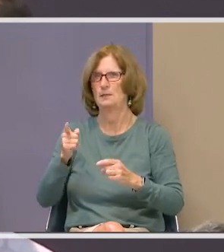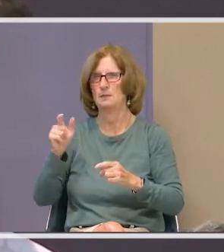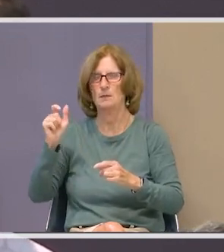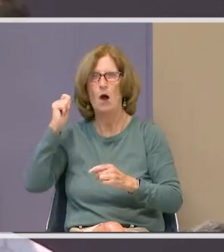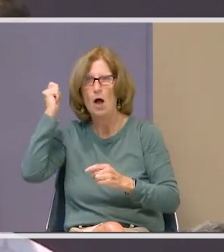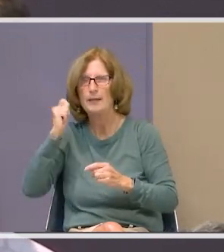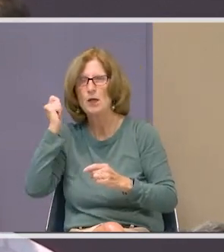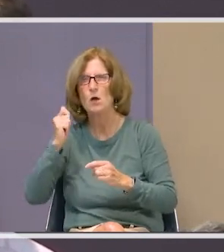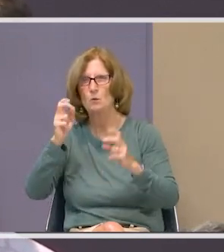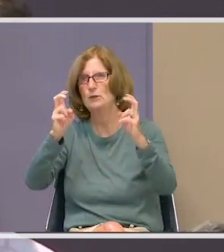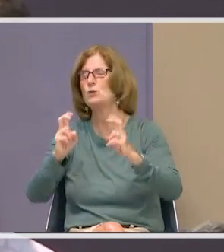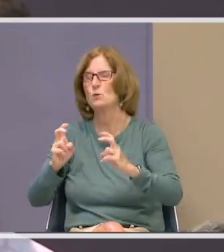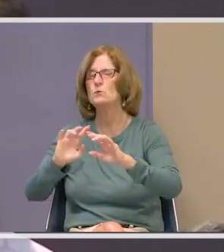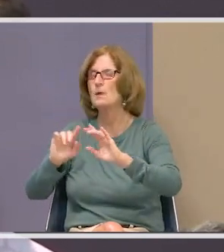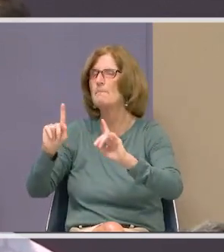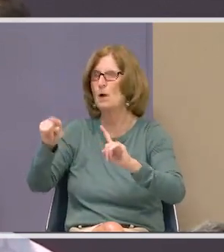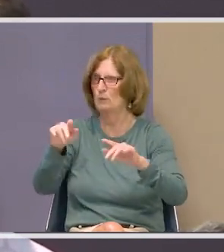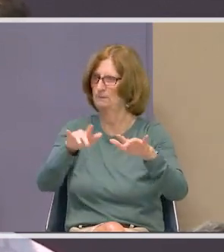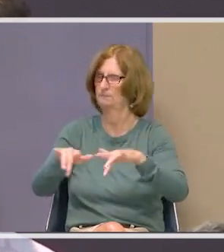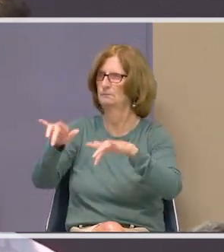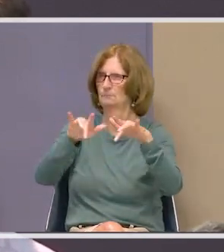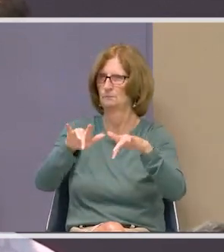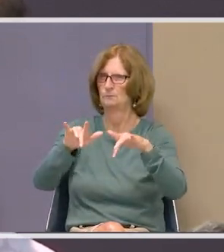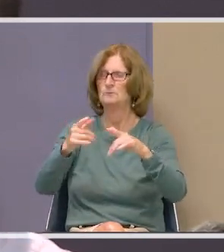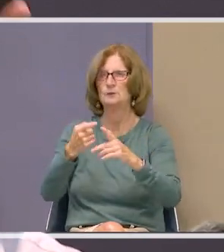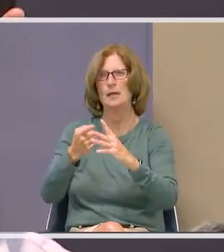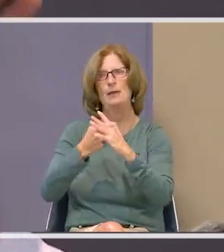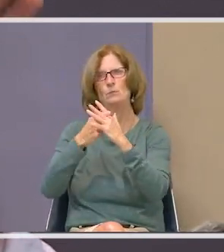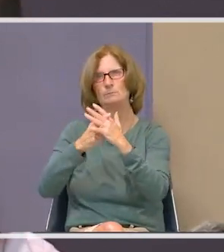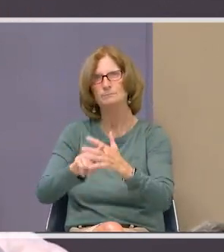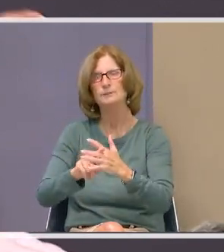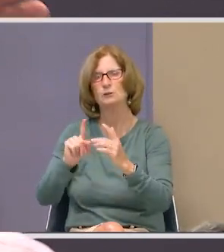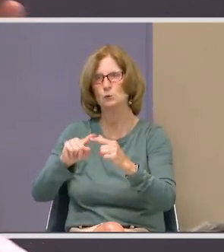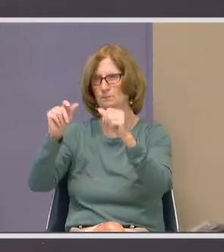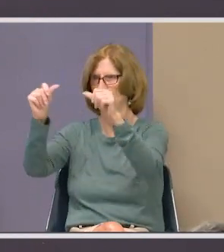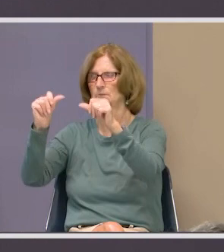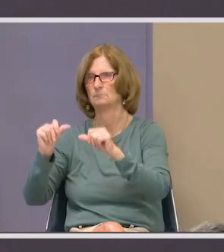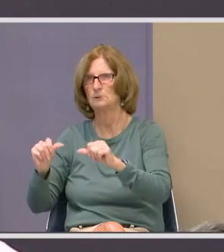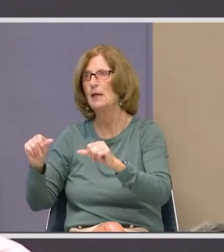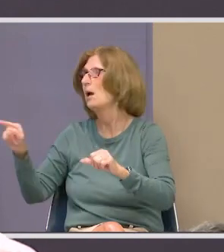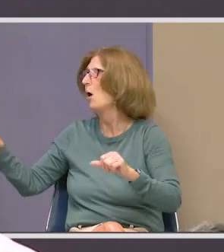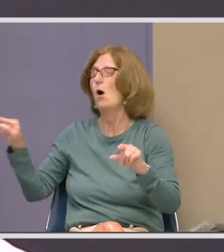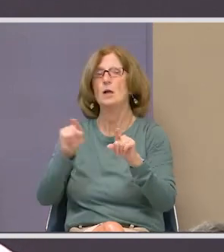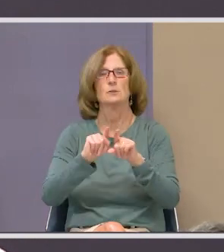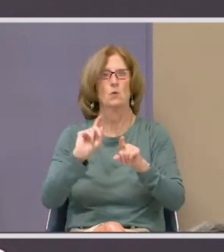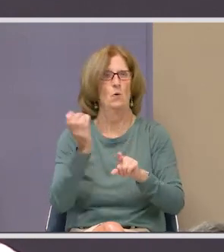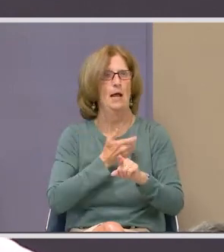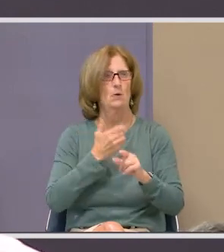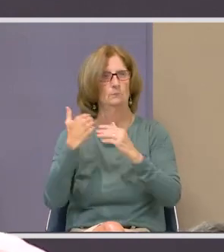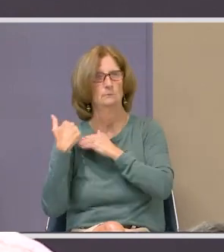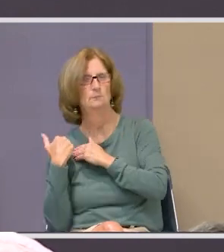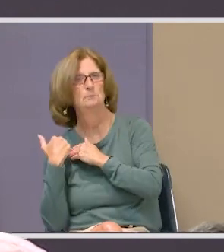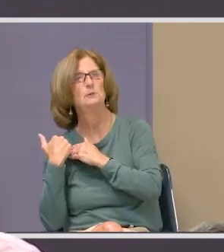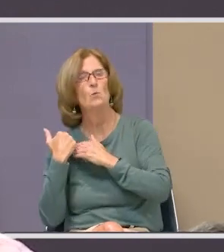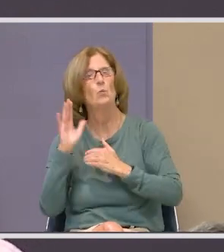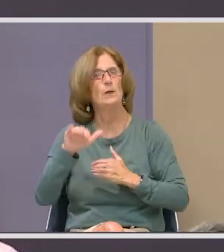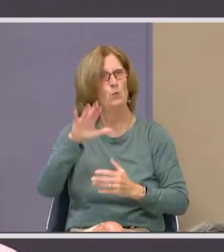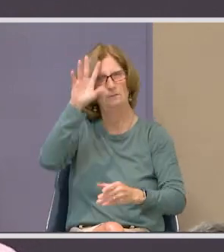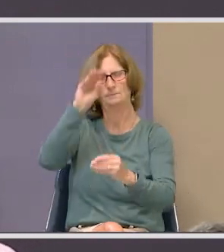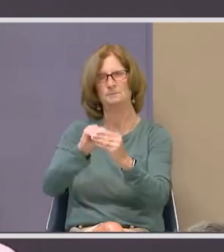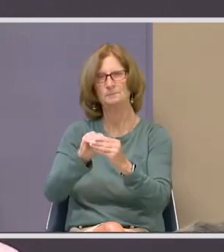being recorded. We will put it up there. We'll try and compile an FAQ of some of the questions that were asked in the room.